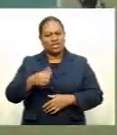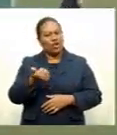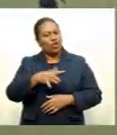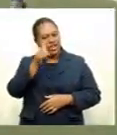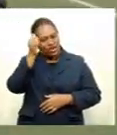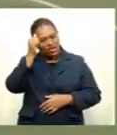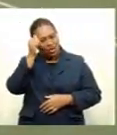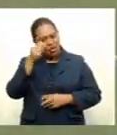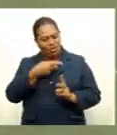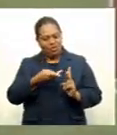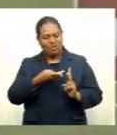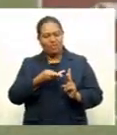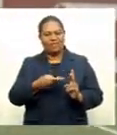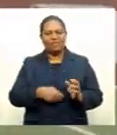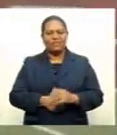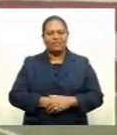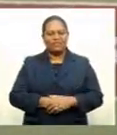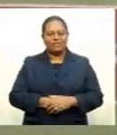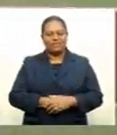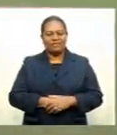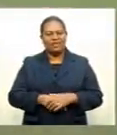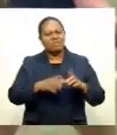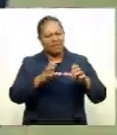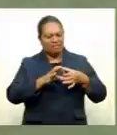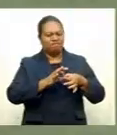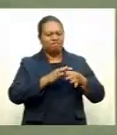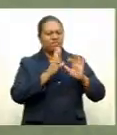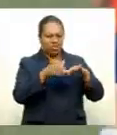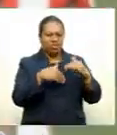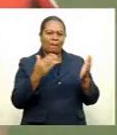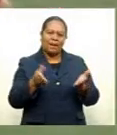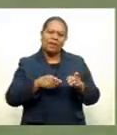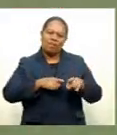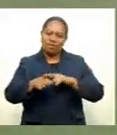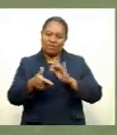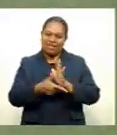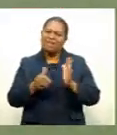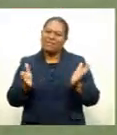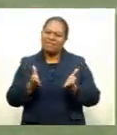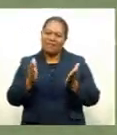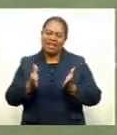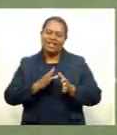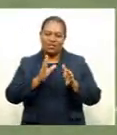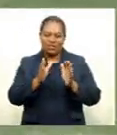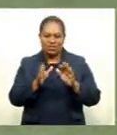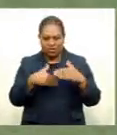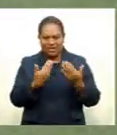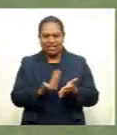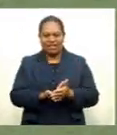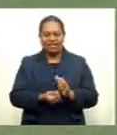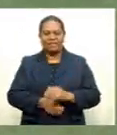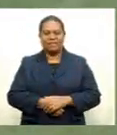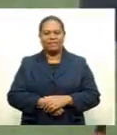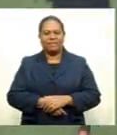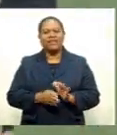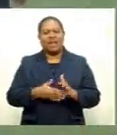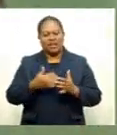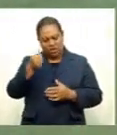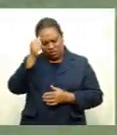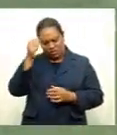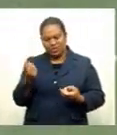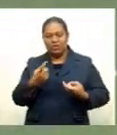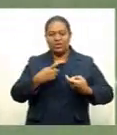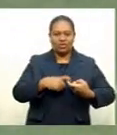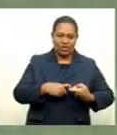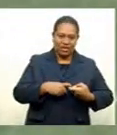playing with the last two series that have been here together. And, you know, coming on to join the team, it's a